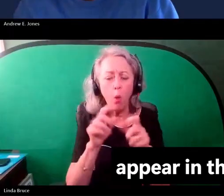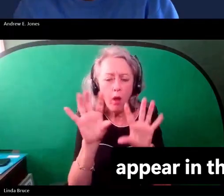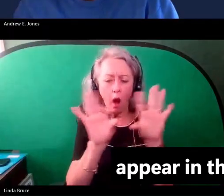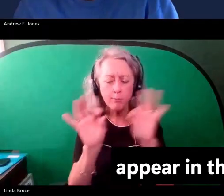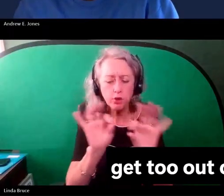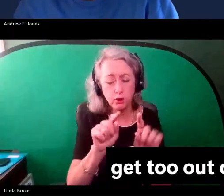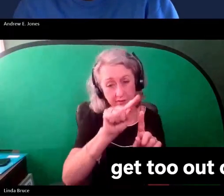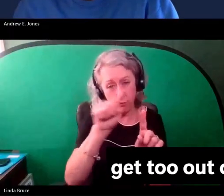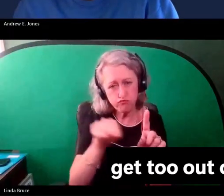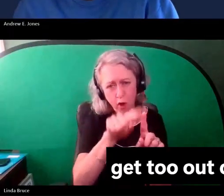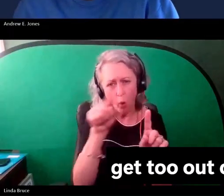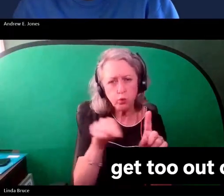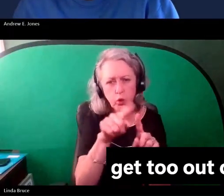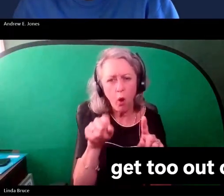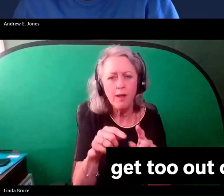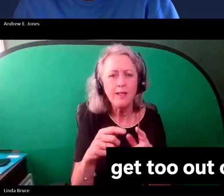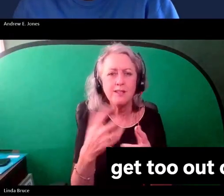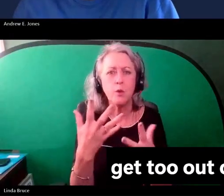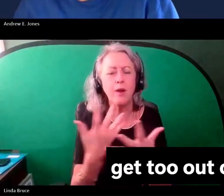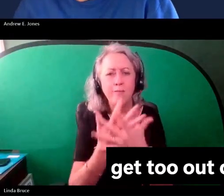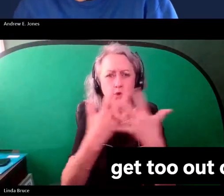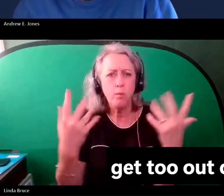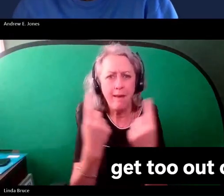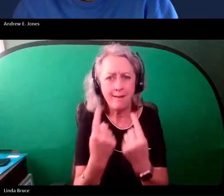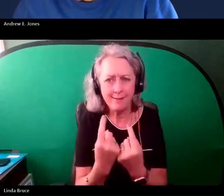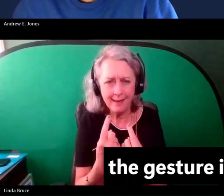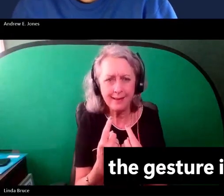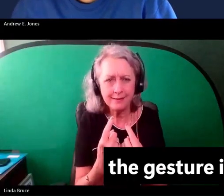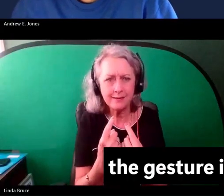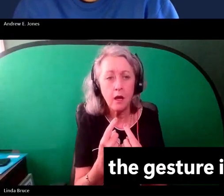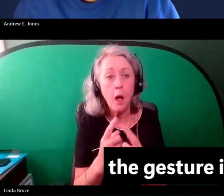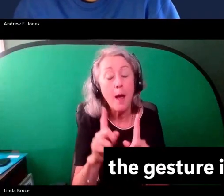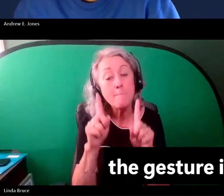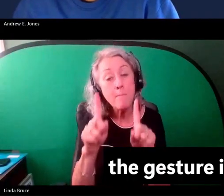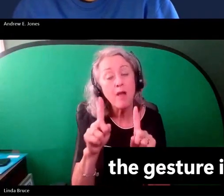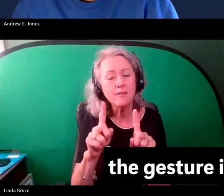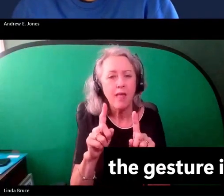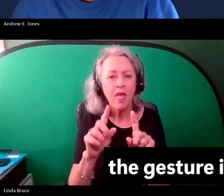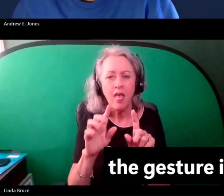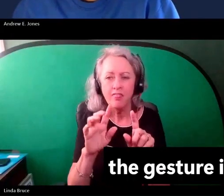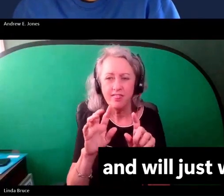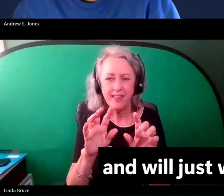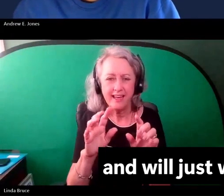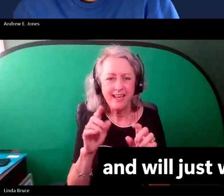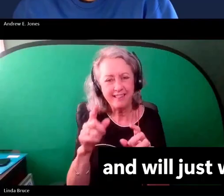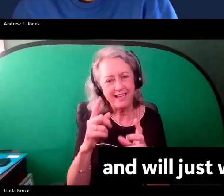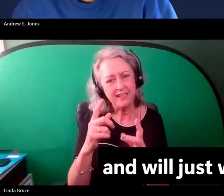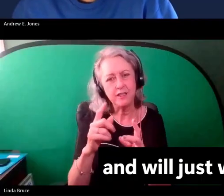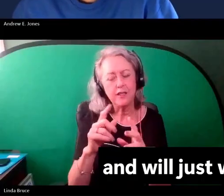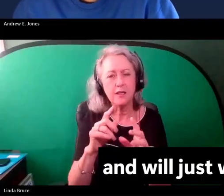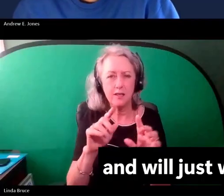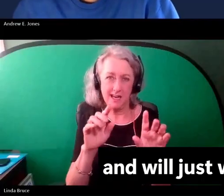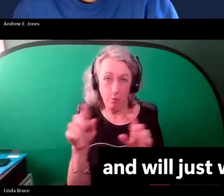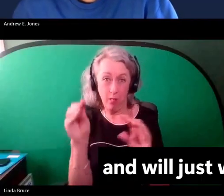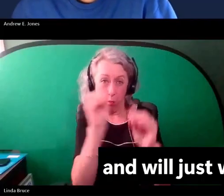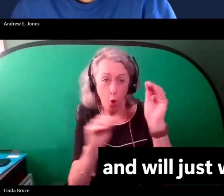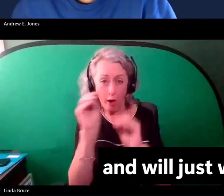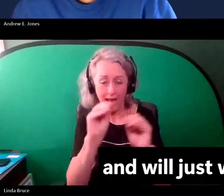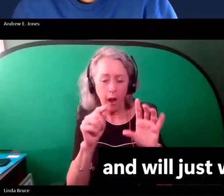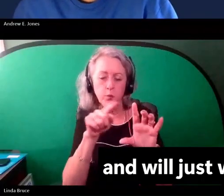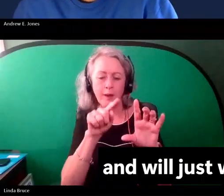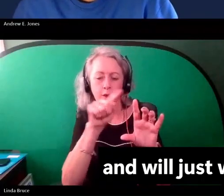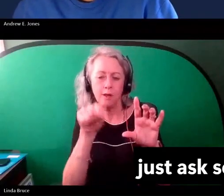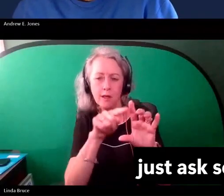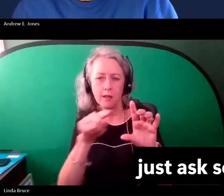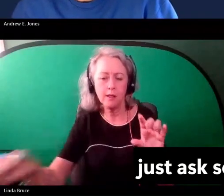rotor so that it doesn't get too out of control. But the gesture is just built into VoiceOver and will just work out of the box.